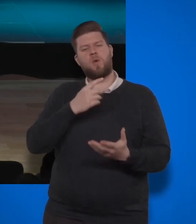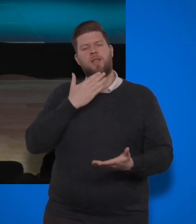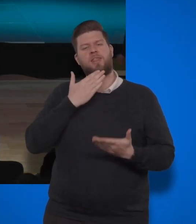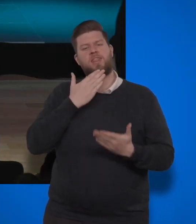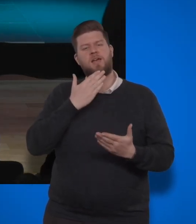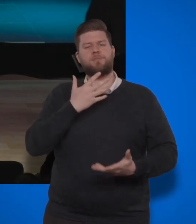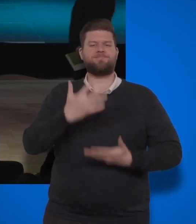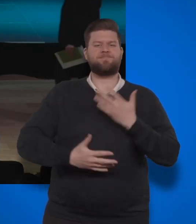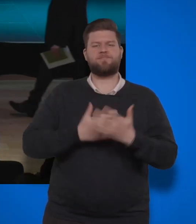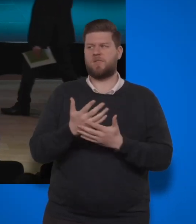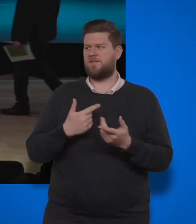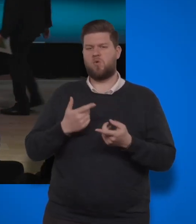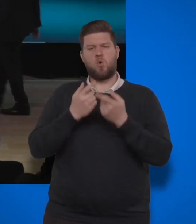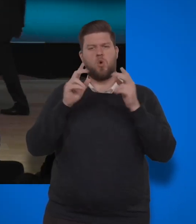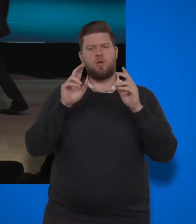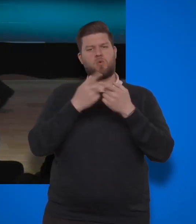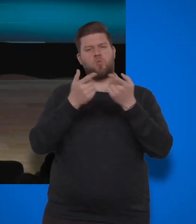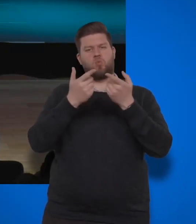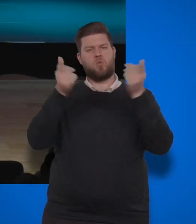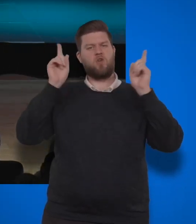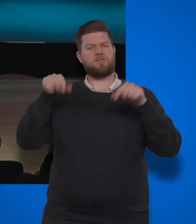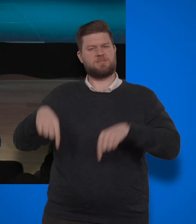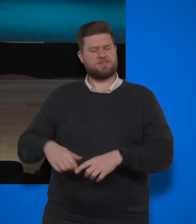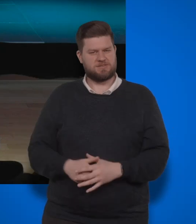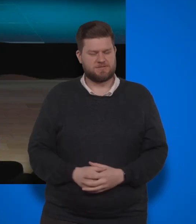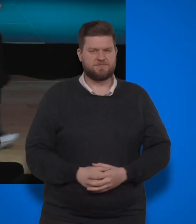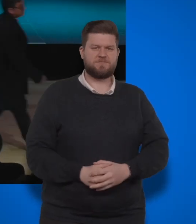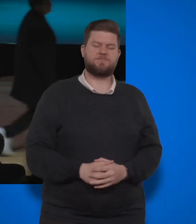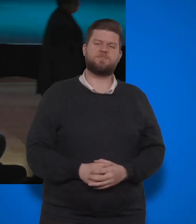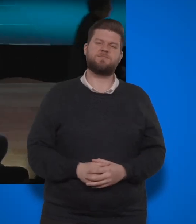thanks on behalf of the university to you. Thank you, Jane.